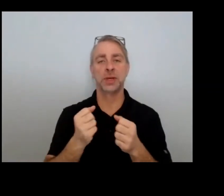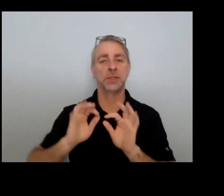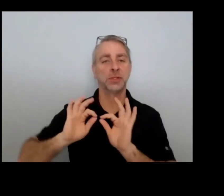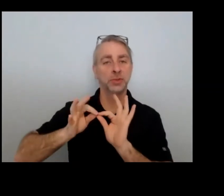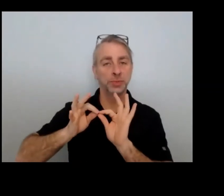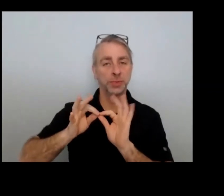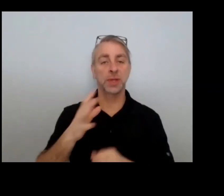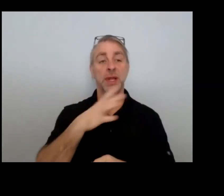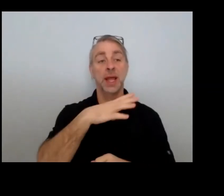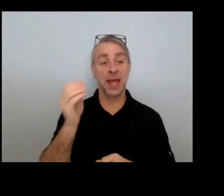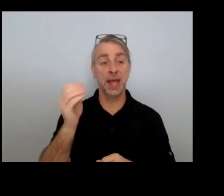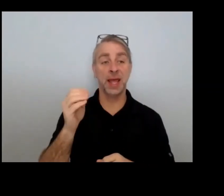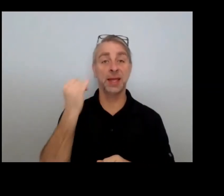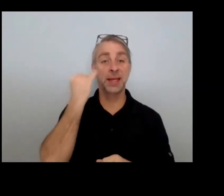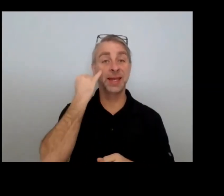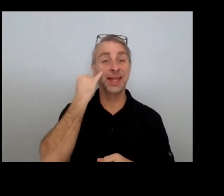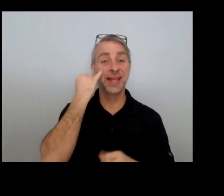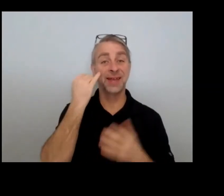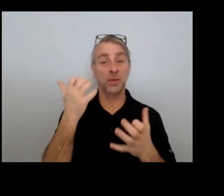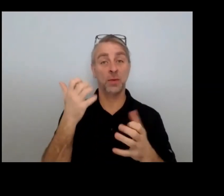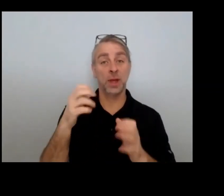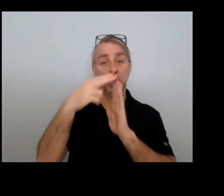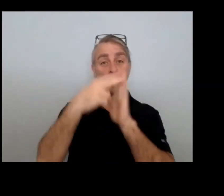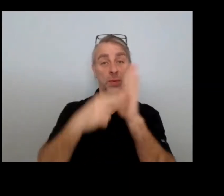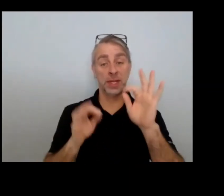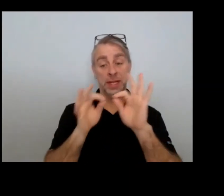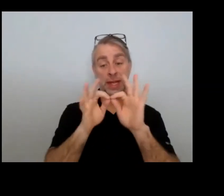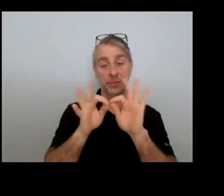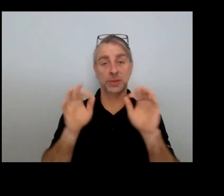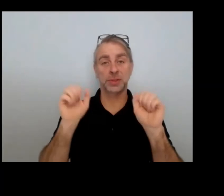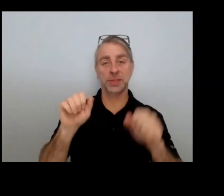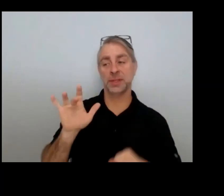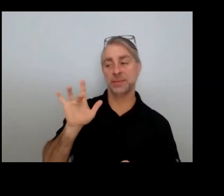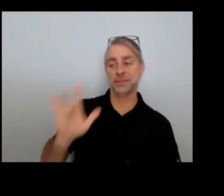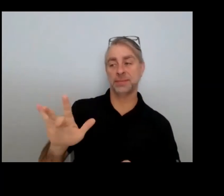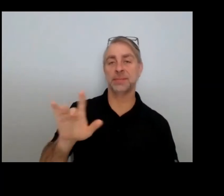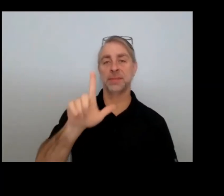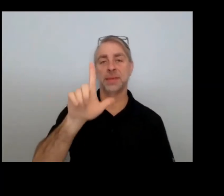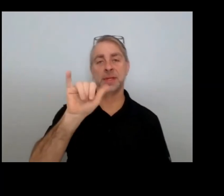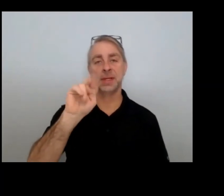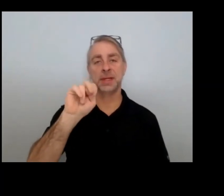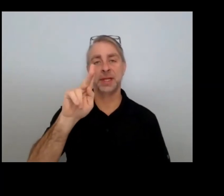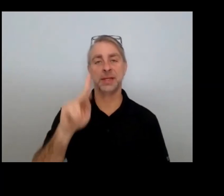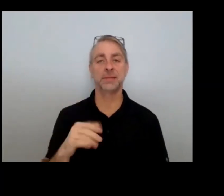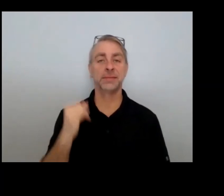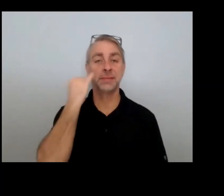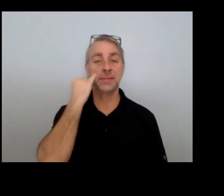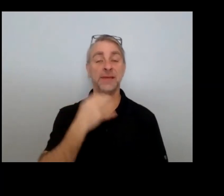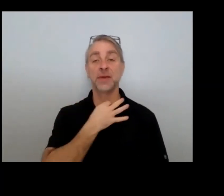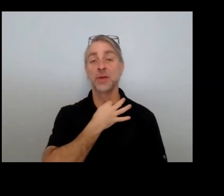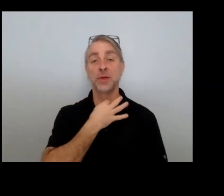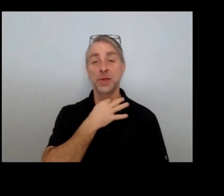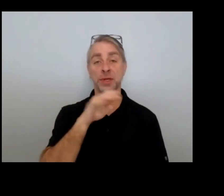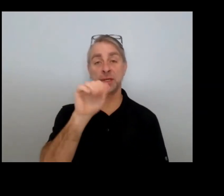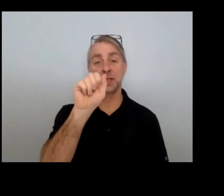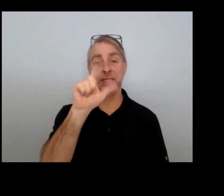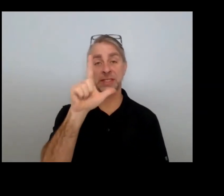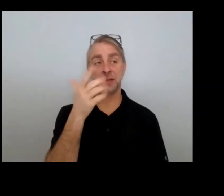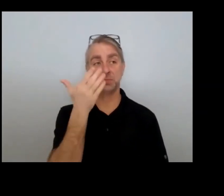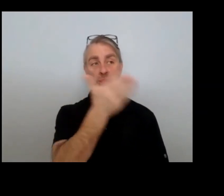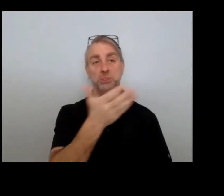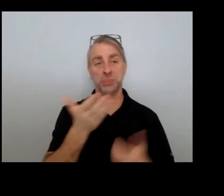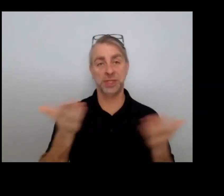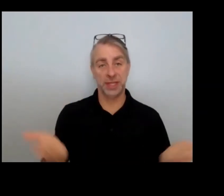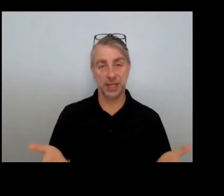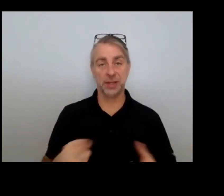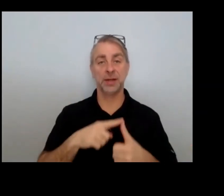link for closed captioning. So if you check that, if you're looking for ASL or closed captioning, those are both available,